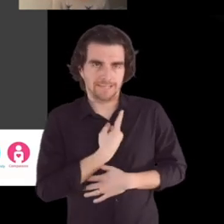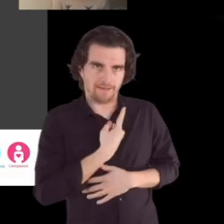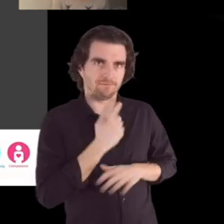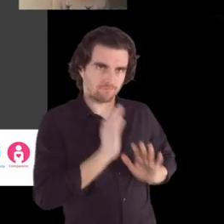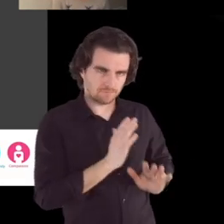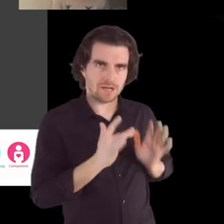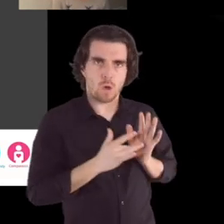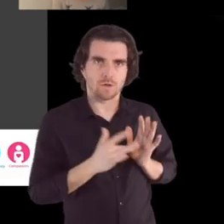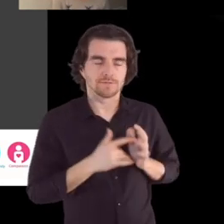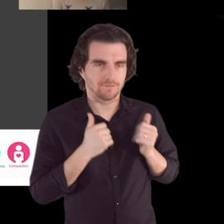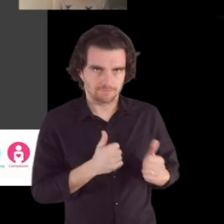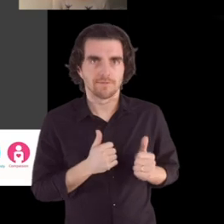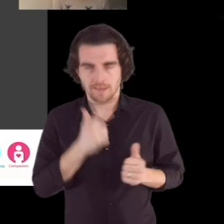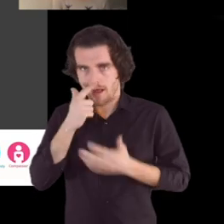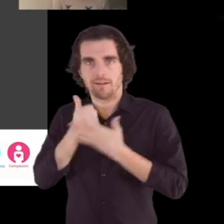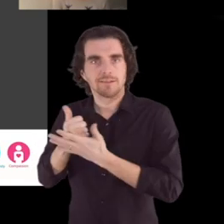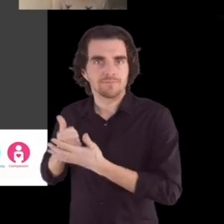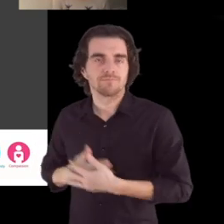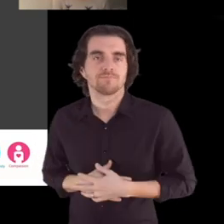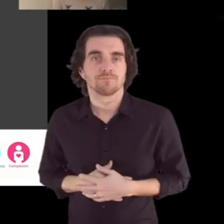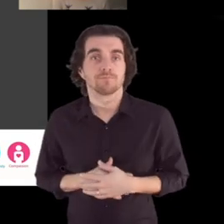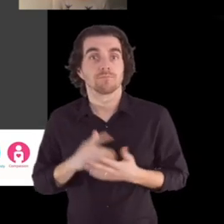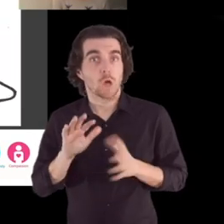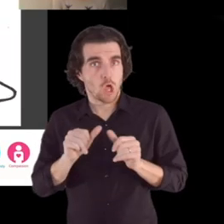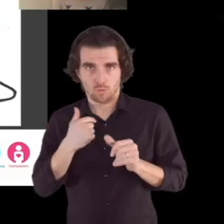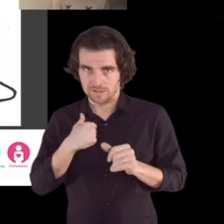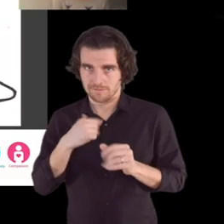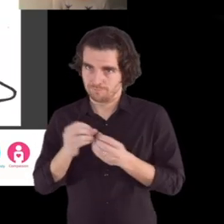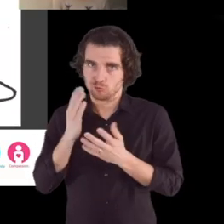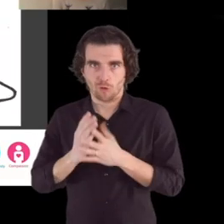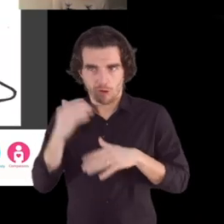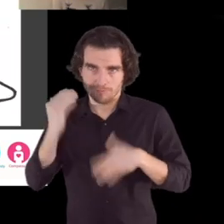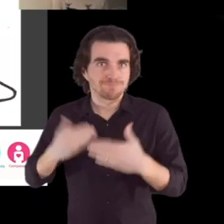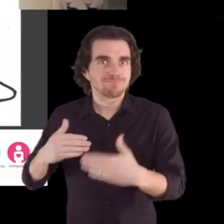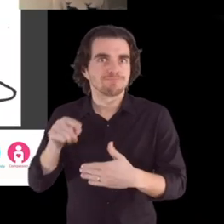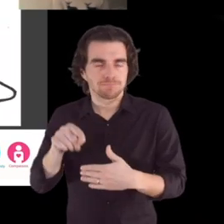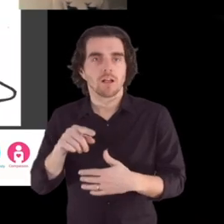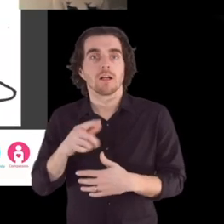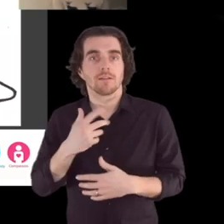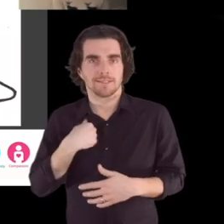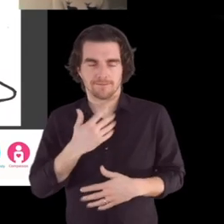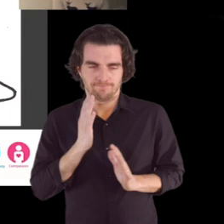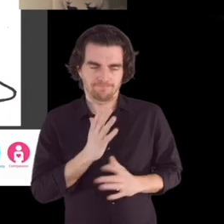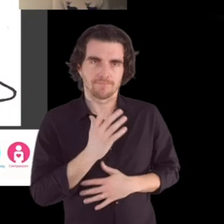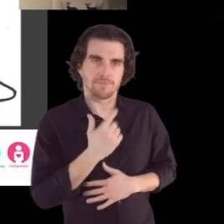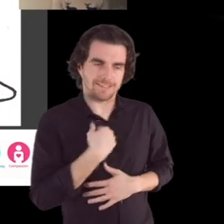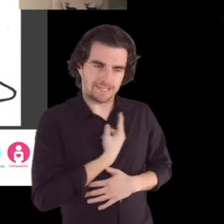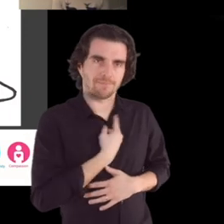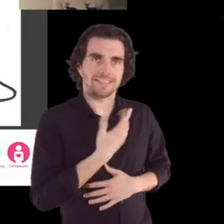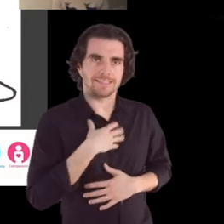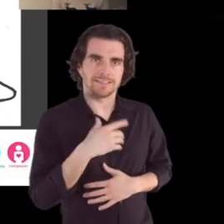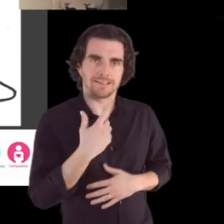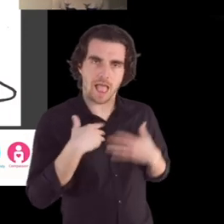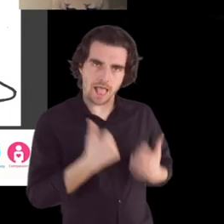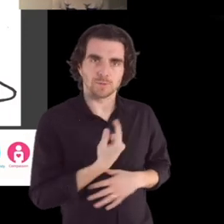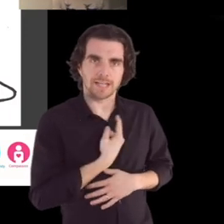and self-compassion. I think that's really important. So that means in order to activate that self-soothing system, we need to practice